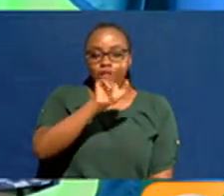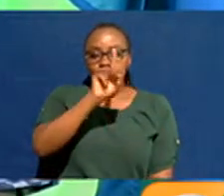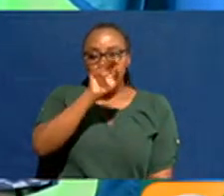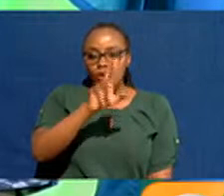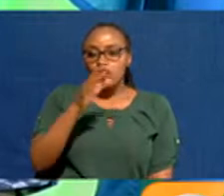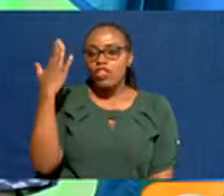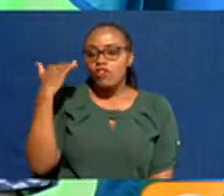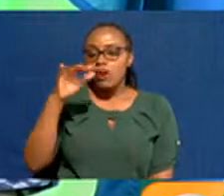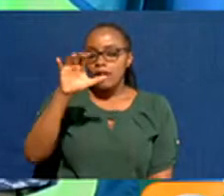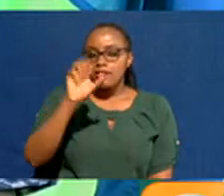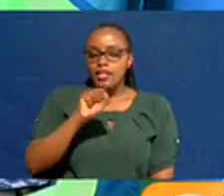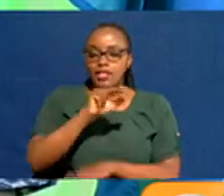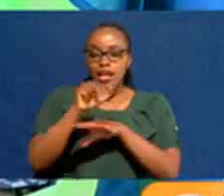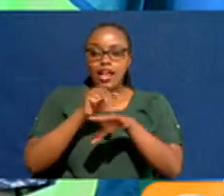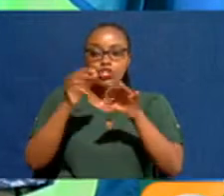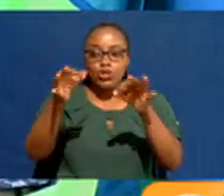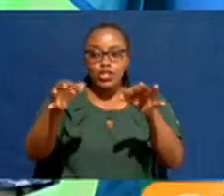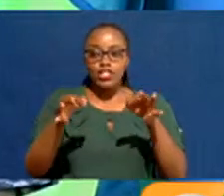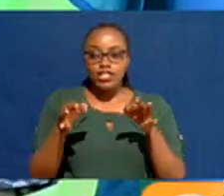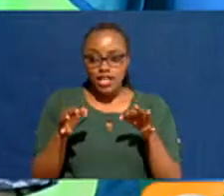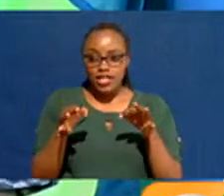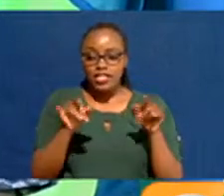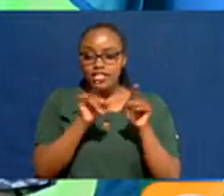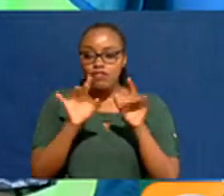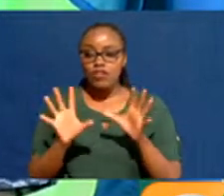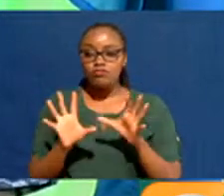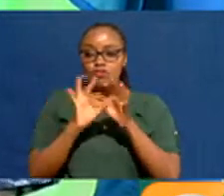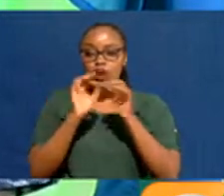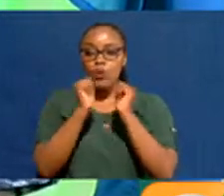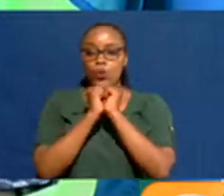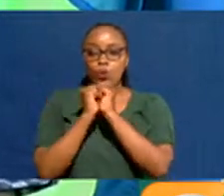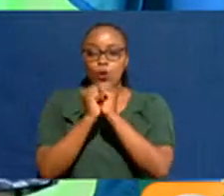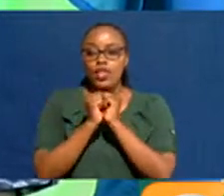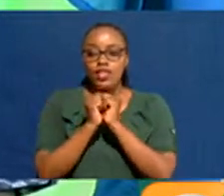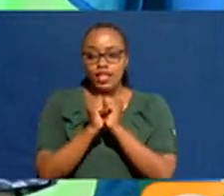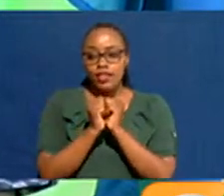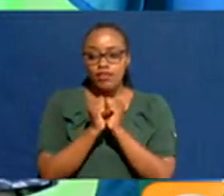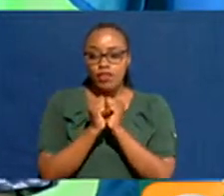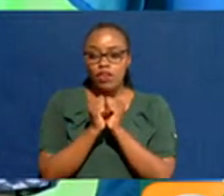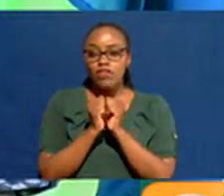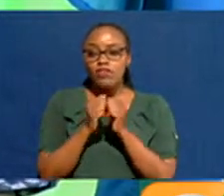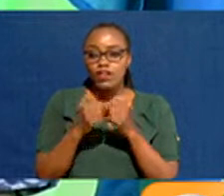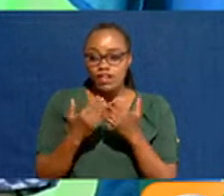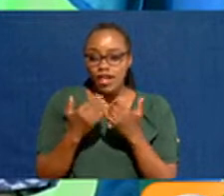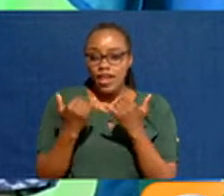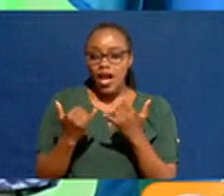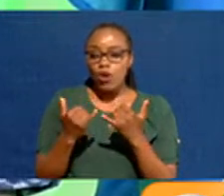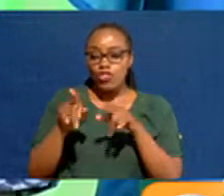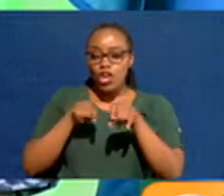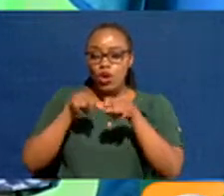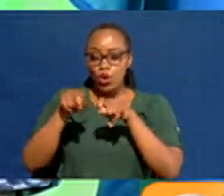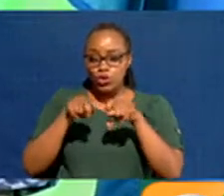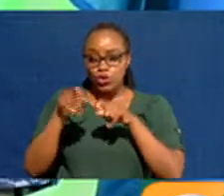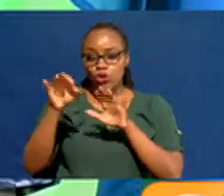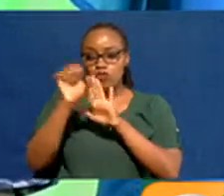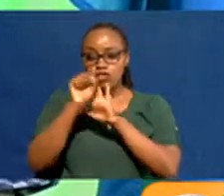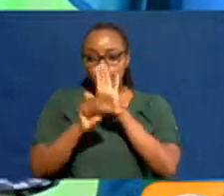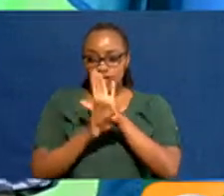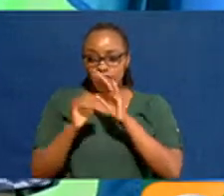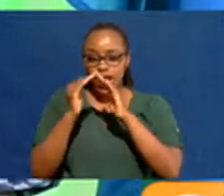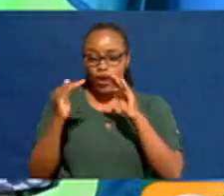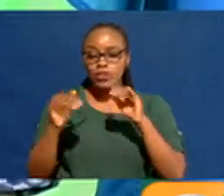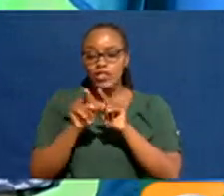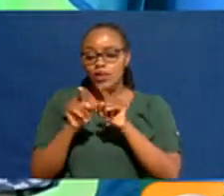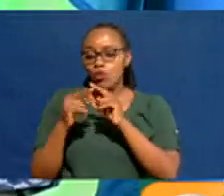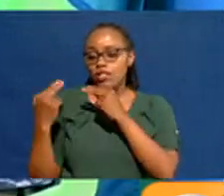former CS National Treasury, in conjunction with Kenodhi Abogwa, the then controller of State House, who was the